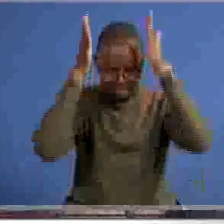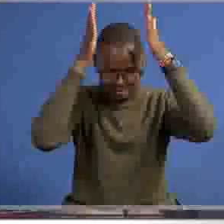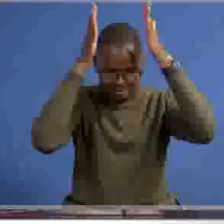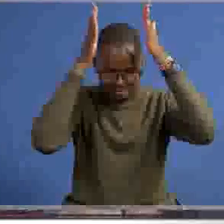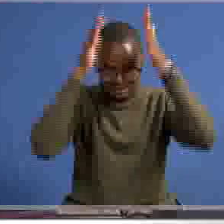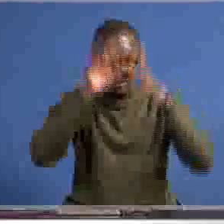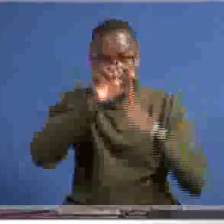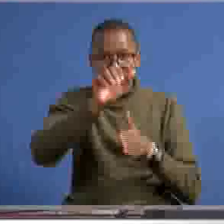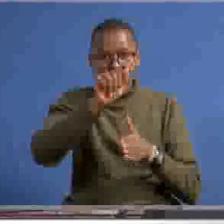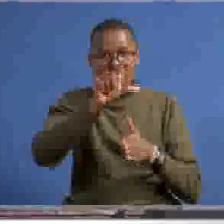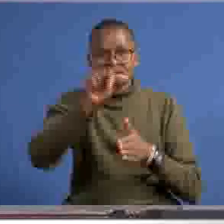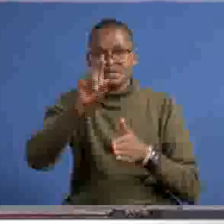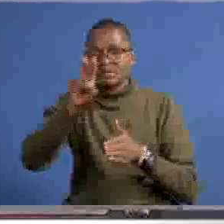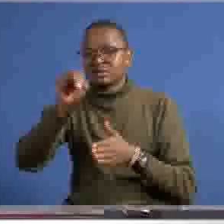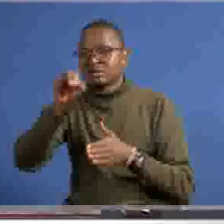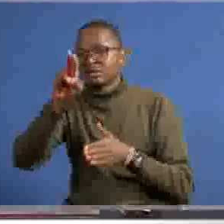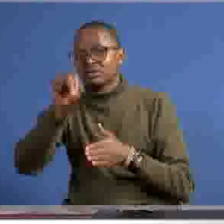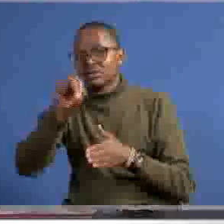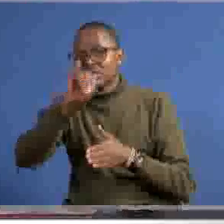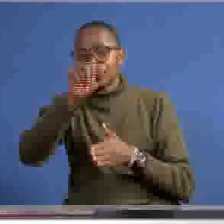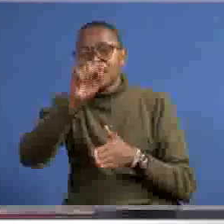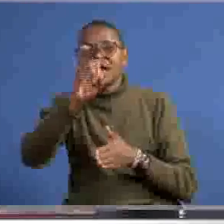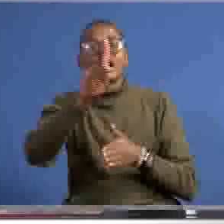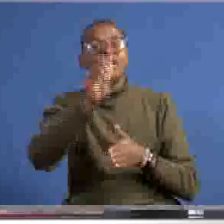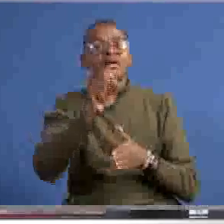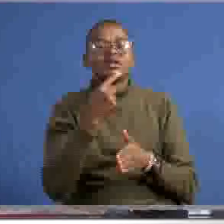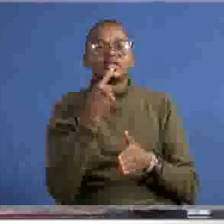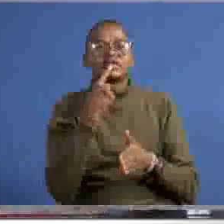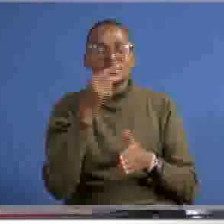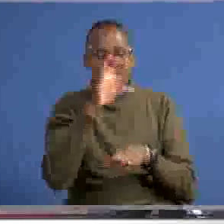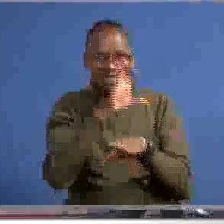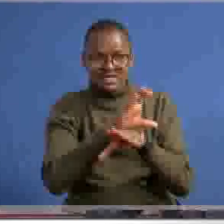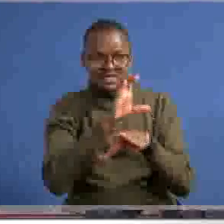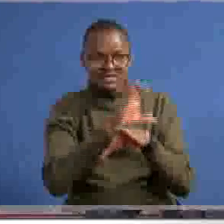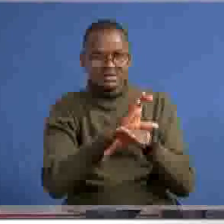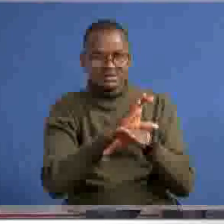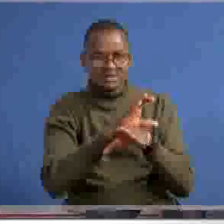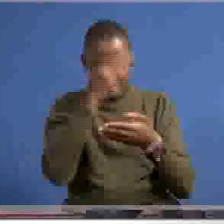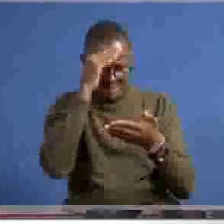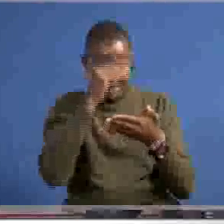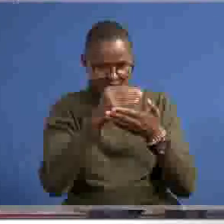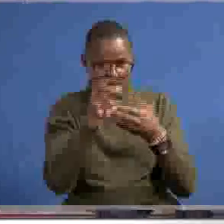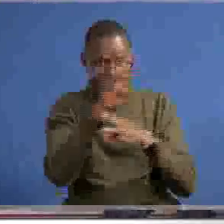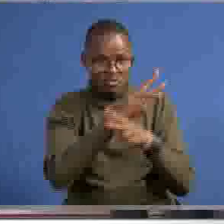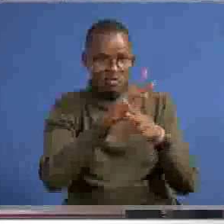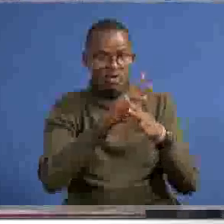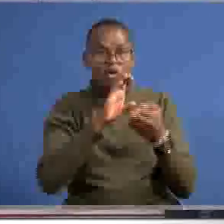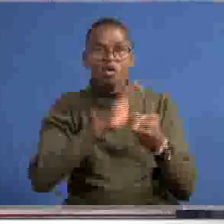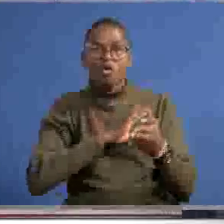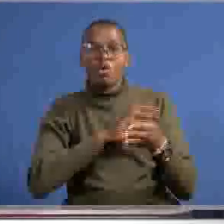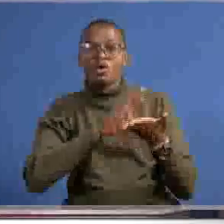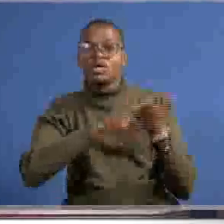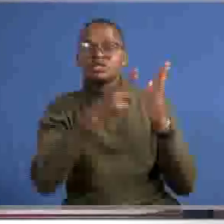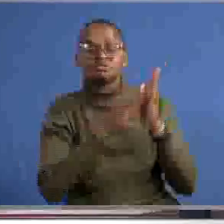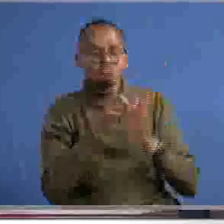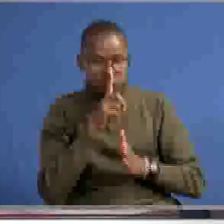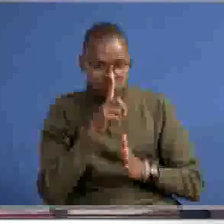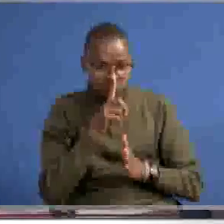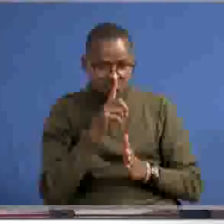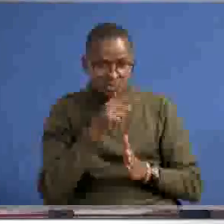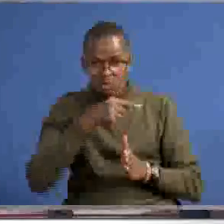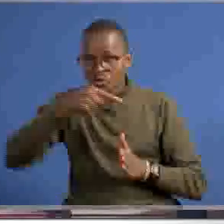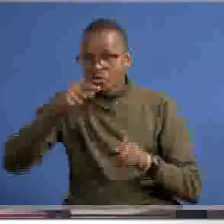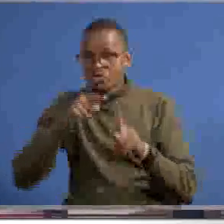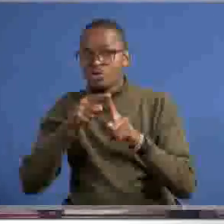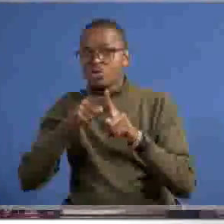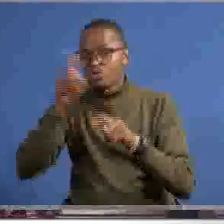Anglican Church of Kenya Jackson ELISA paint say the church should learn to worship God with its resources quietly and even going